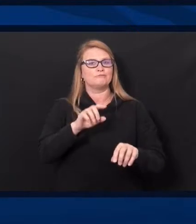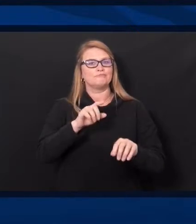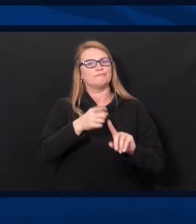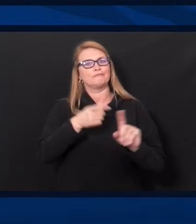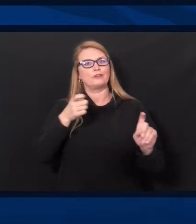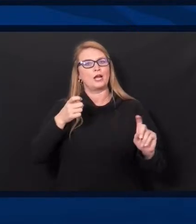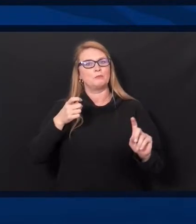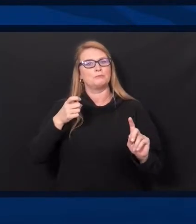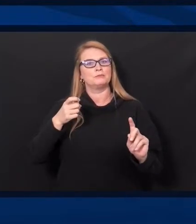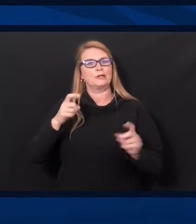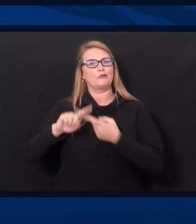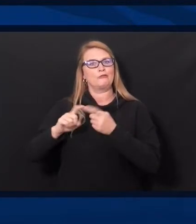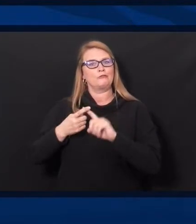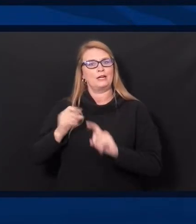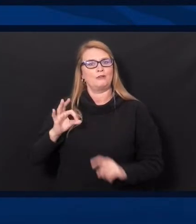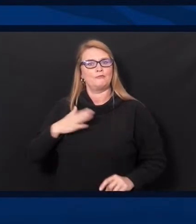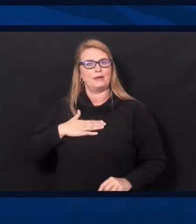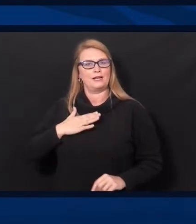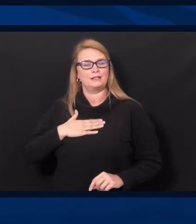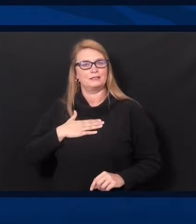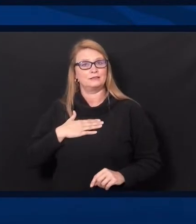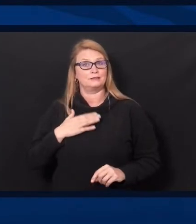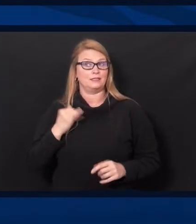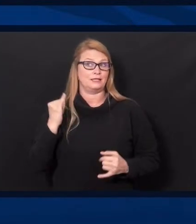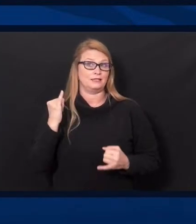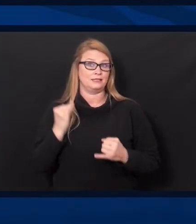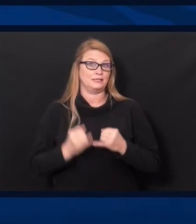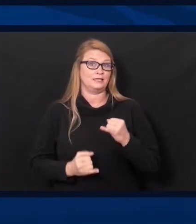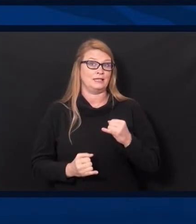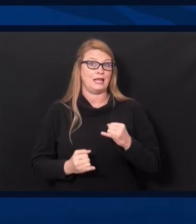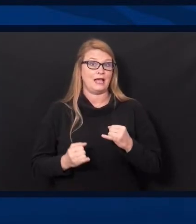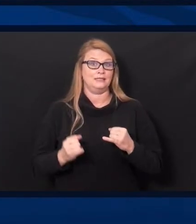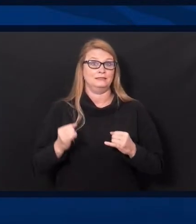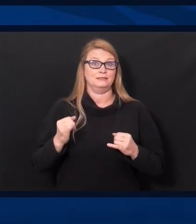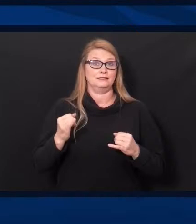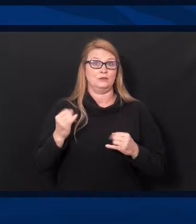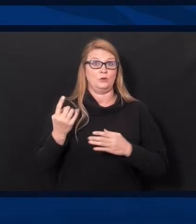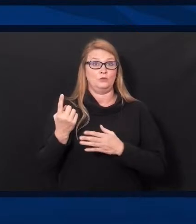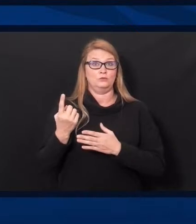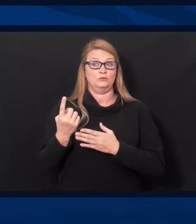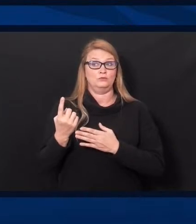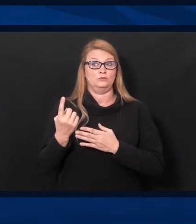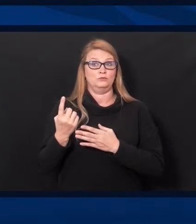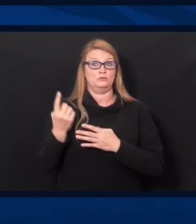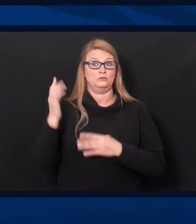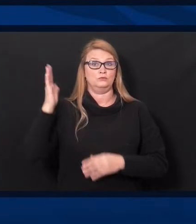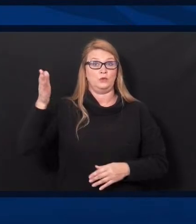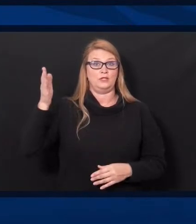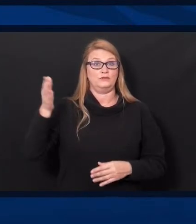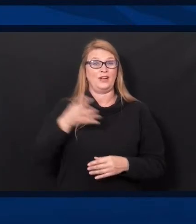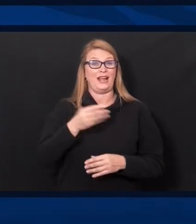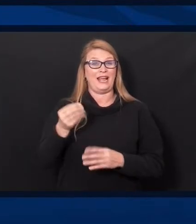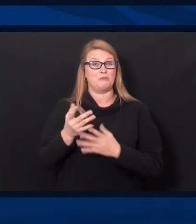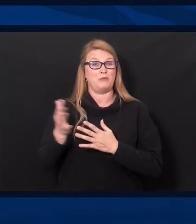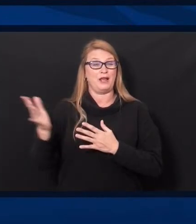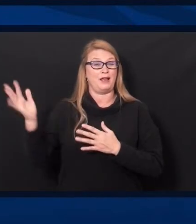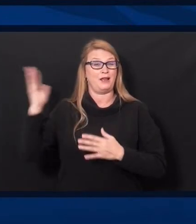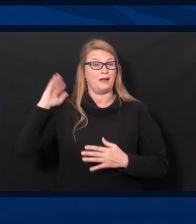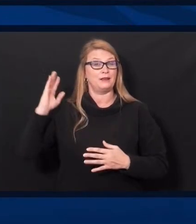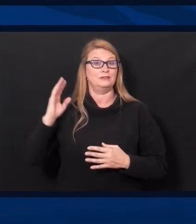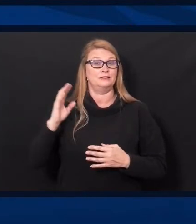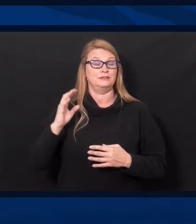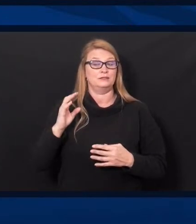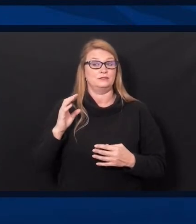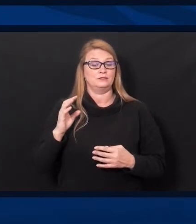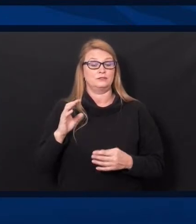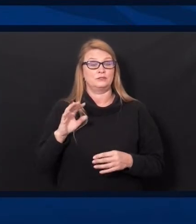up. So in the last presser and in many previous pressers, the governor